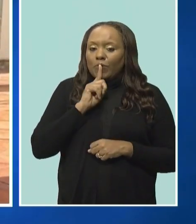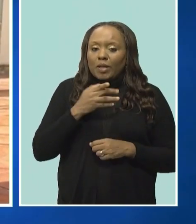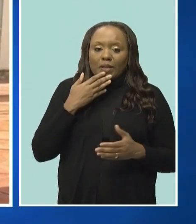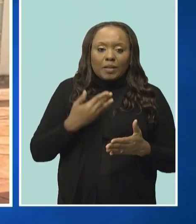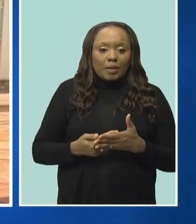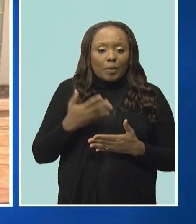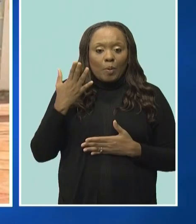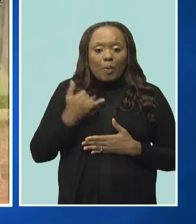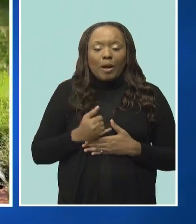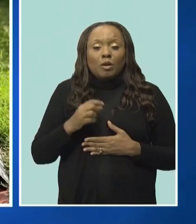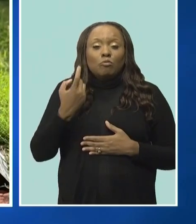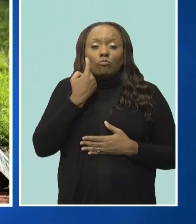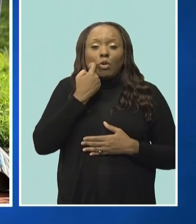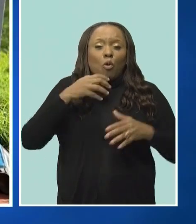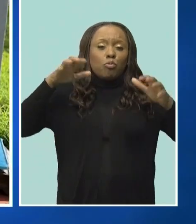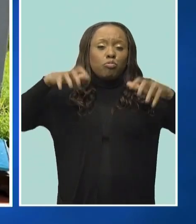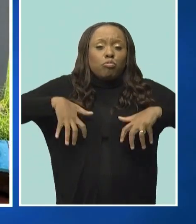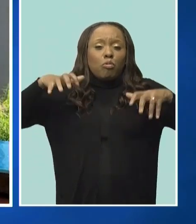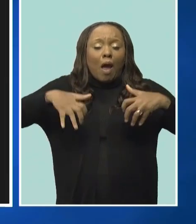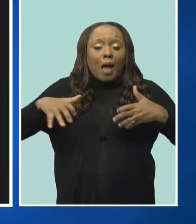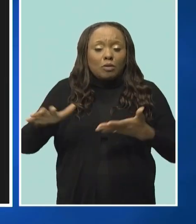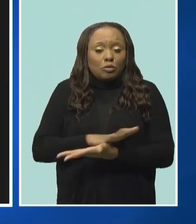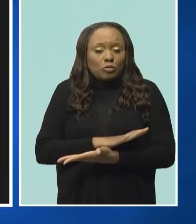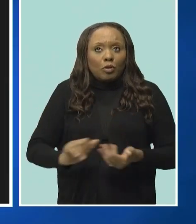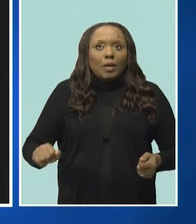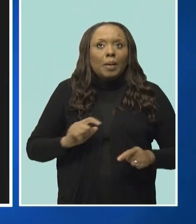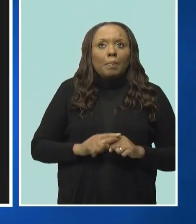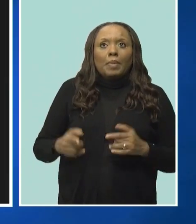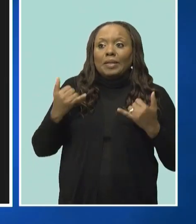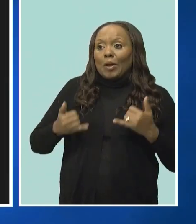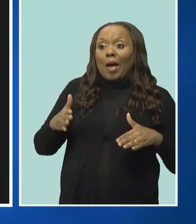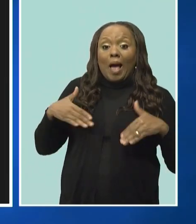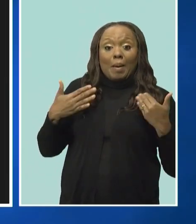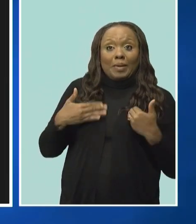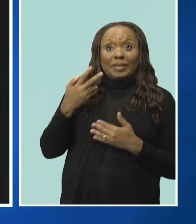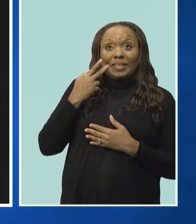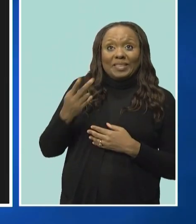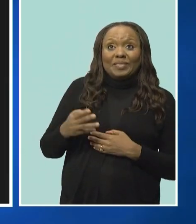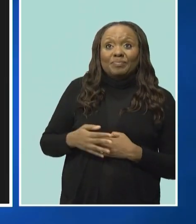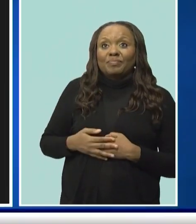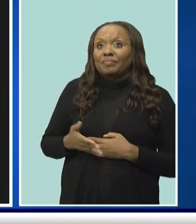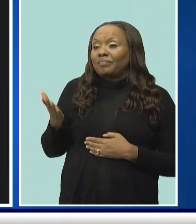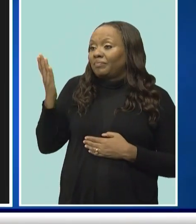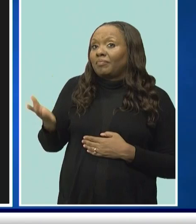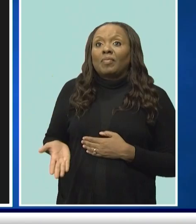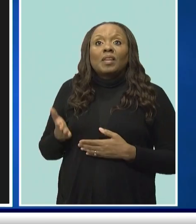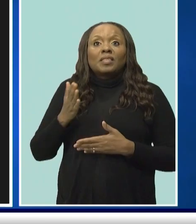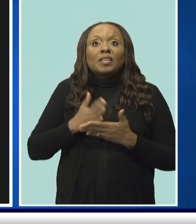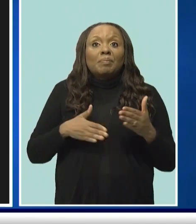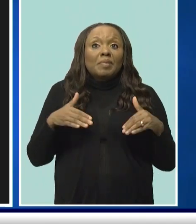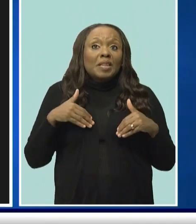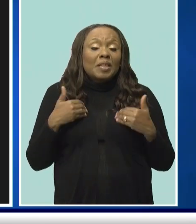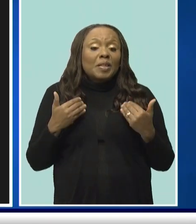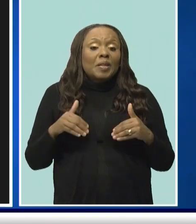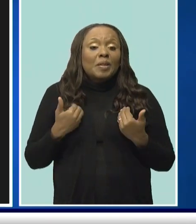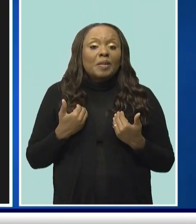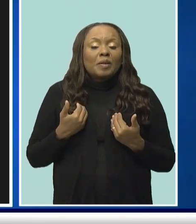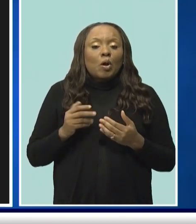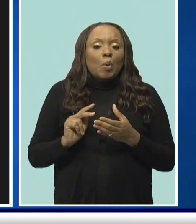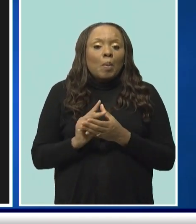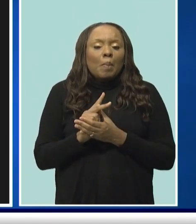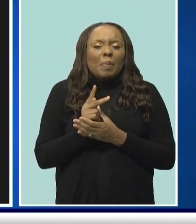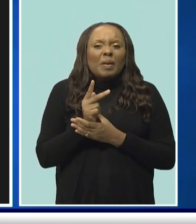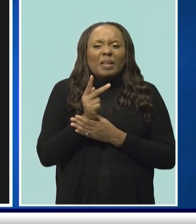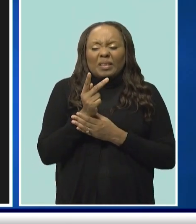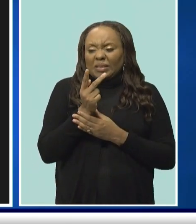by the recent rains. Some of the young plants, they would have caught mildew. Some of the blossoms and the leaves would